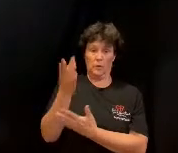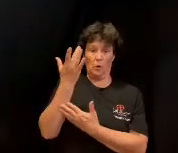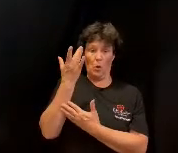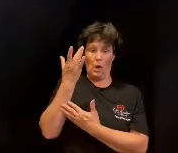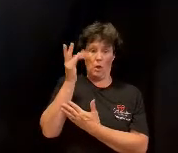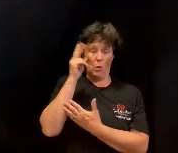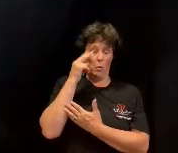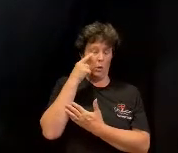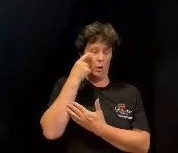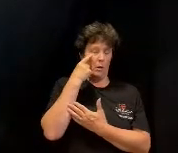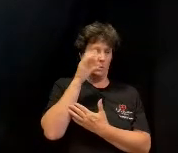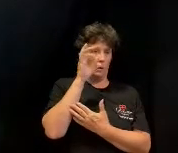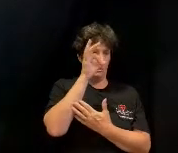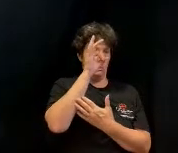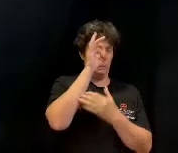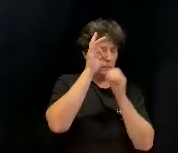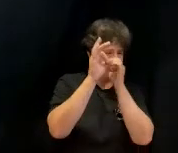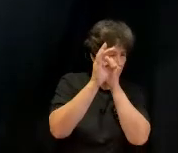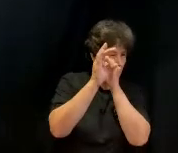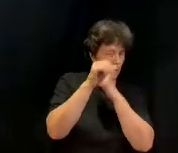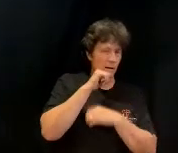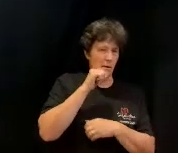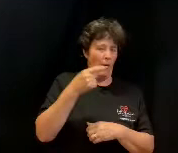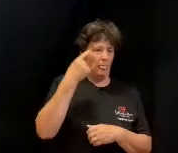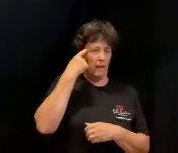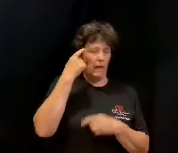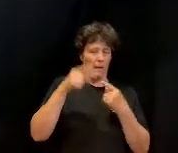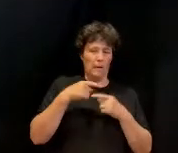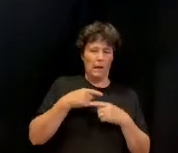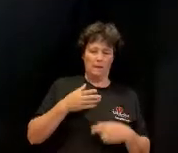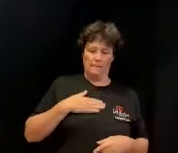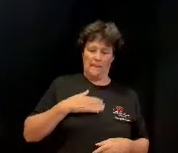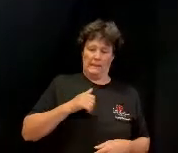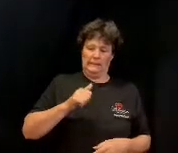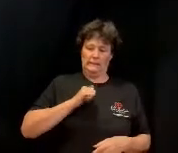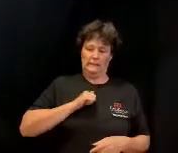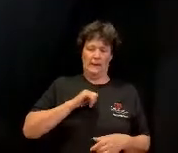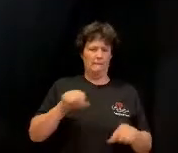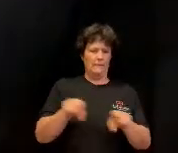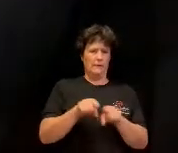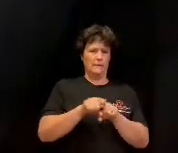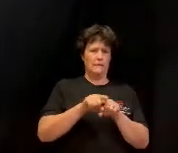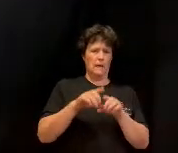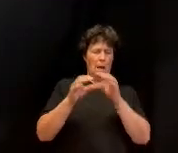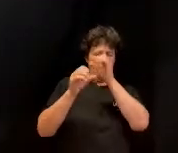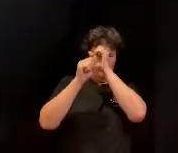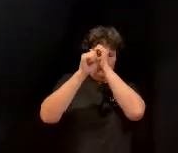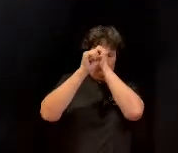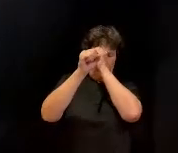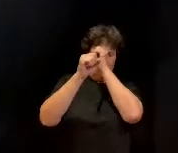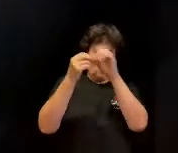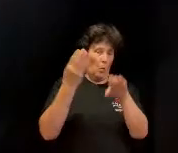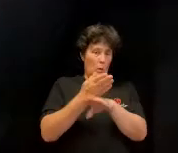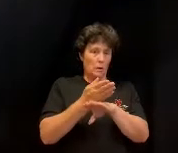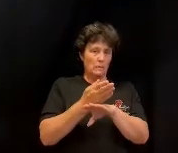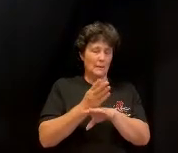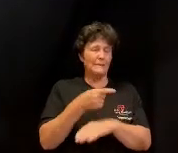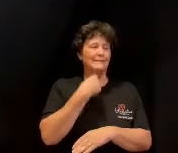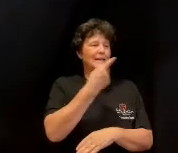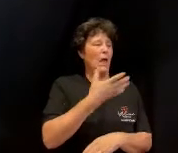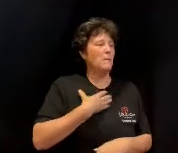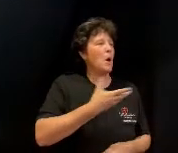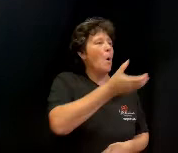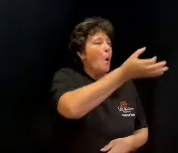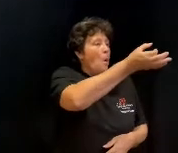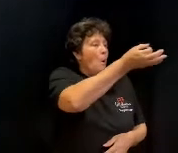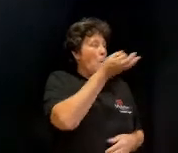the speck in your brother's eye but not consider the plank or the board in your own eye? Verse 4, how can you say to your brother, let me remove the speck